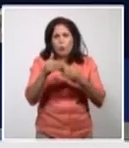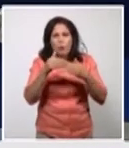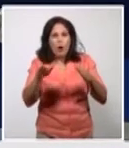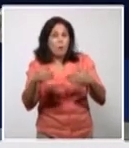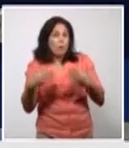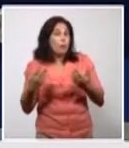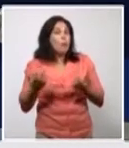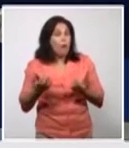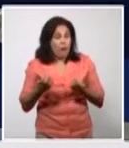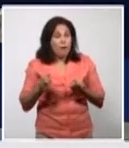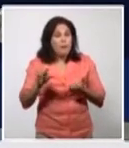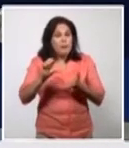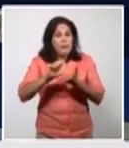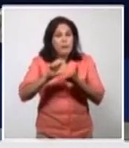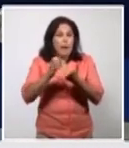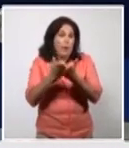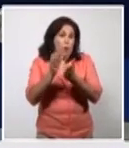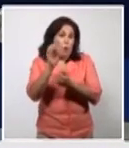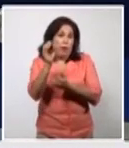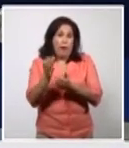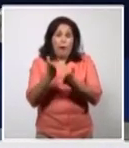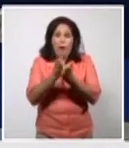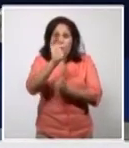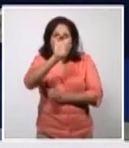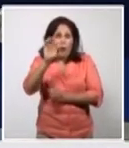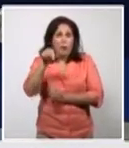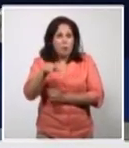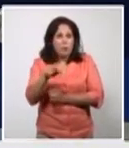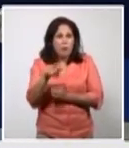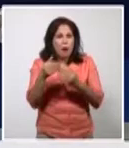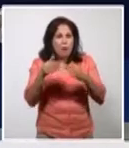However, shops,